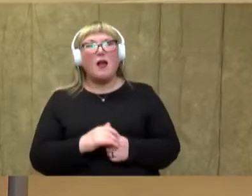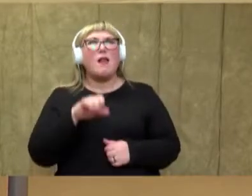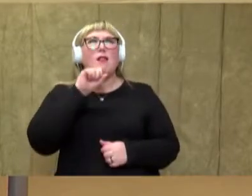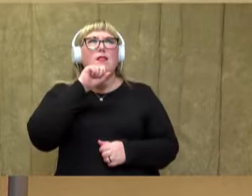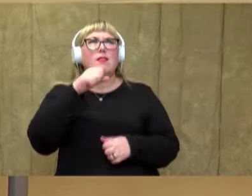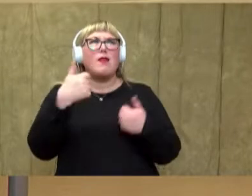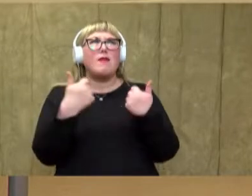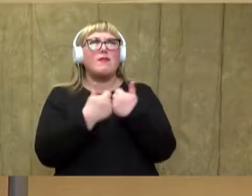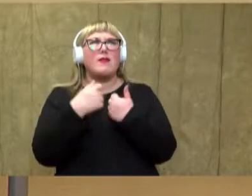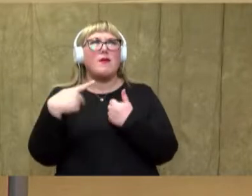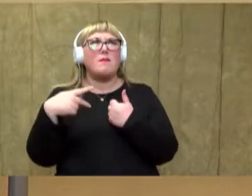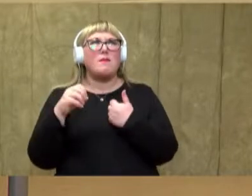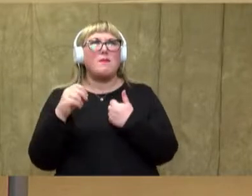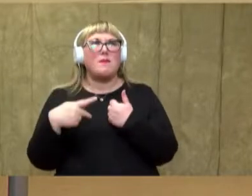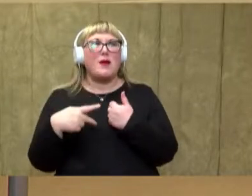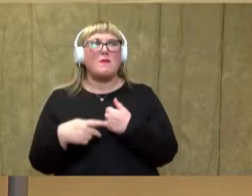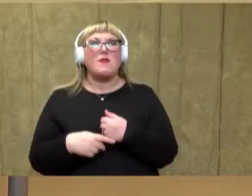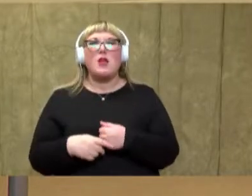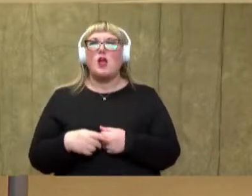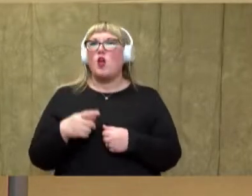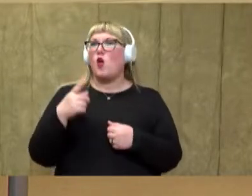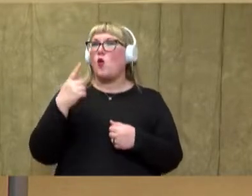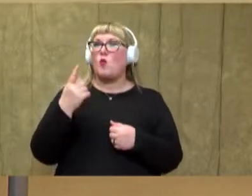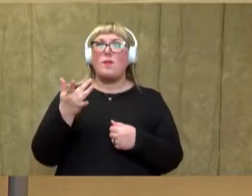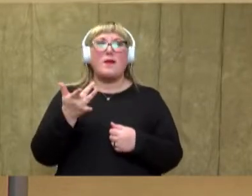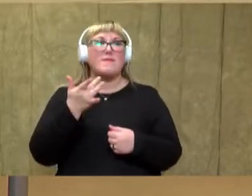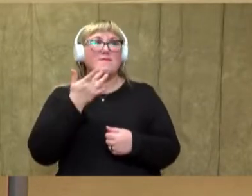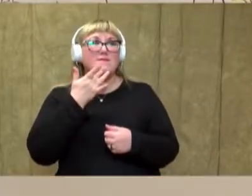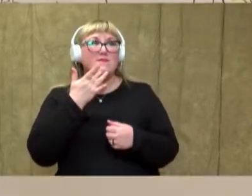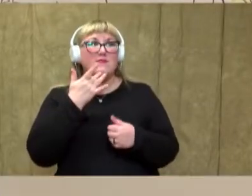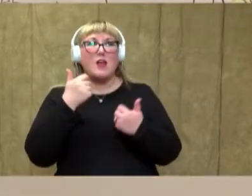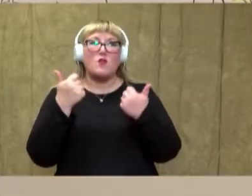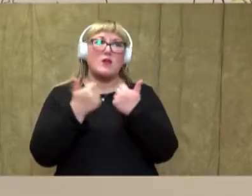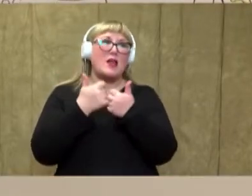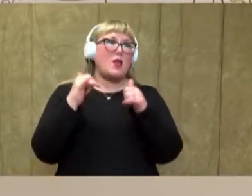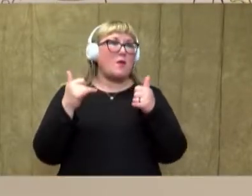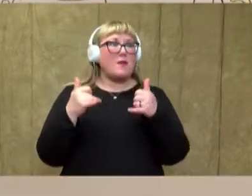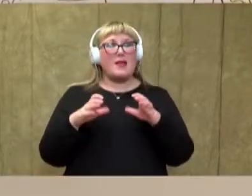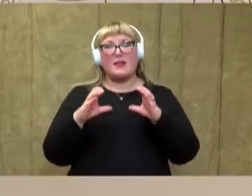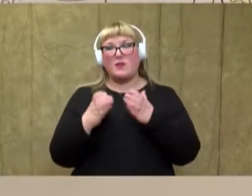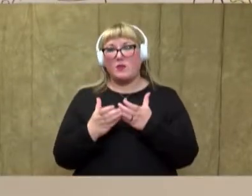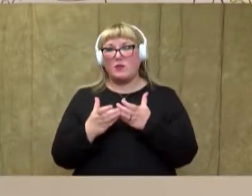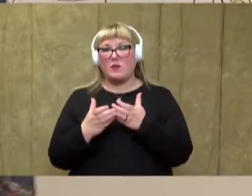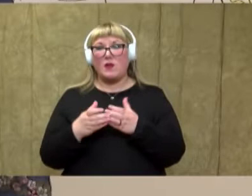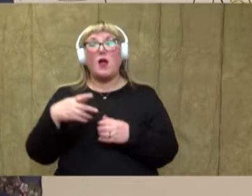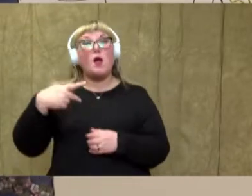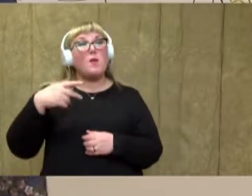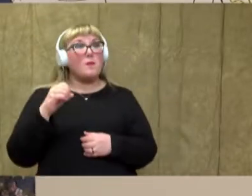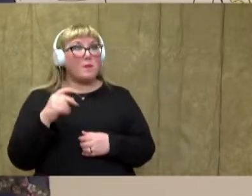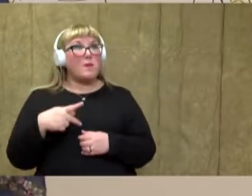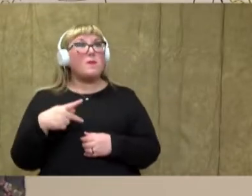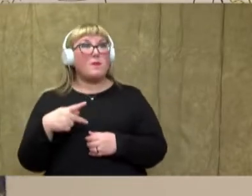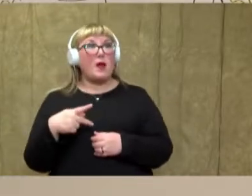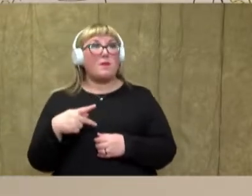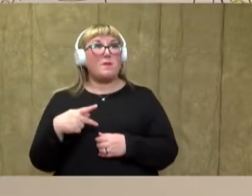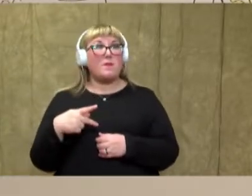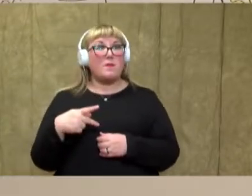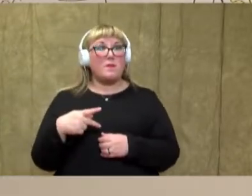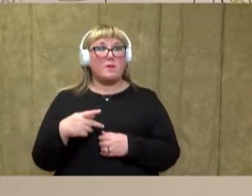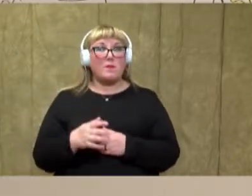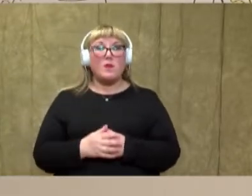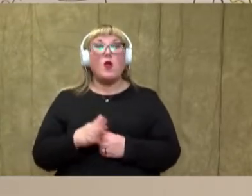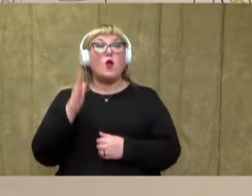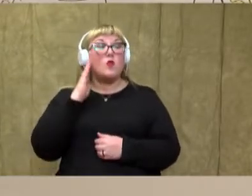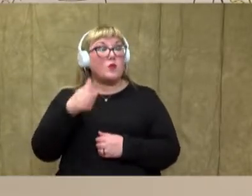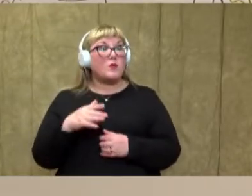Pop. This is one of my friends and I's favorite games to play in the classroom. With Pop, we're going to do things a little different, though. We're